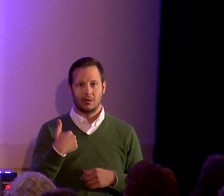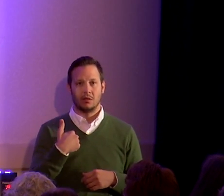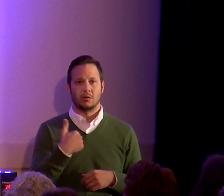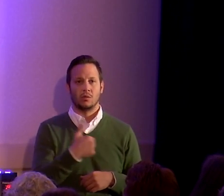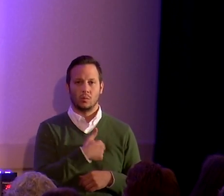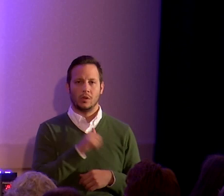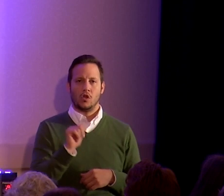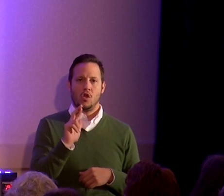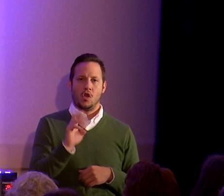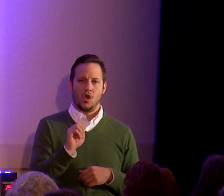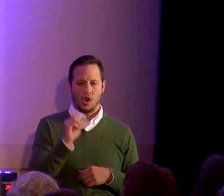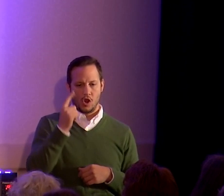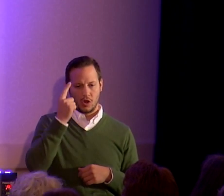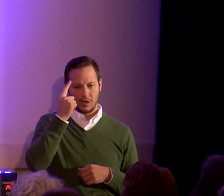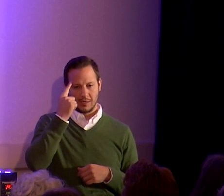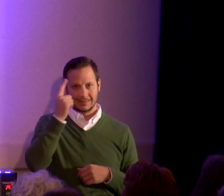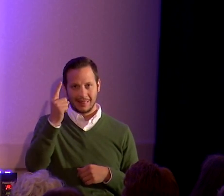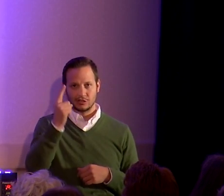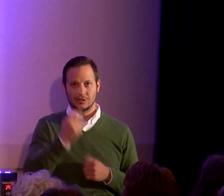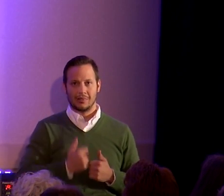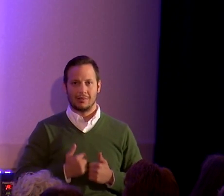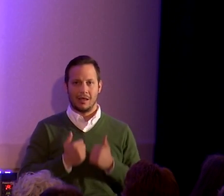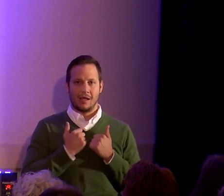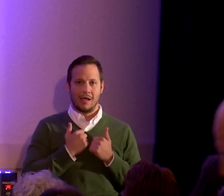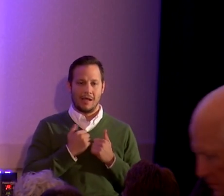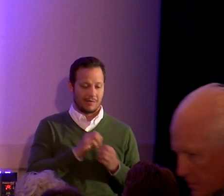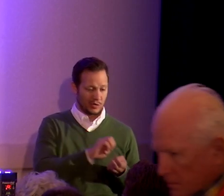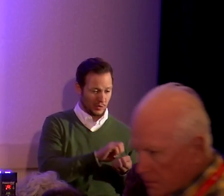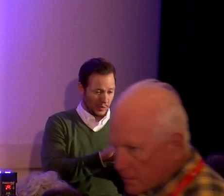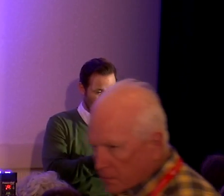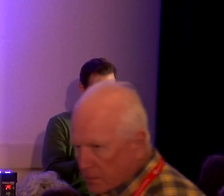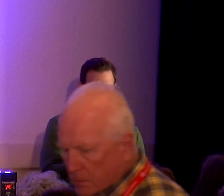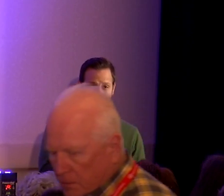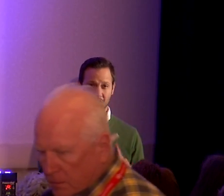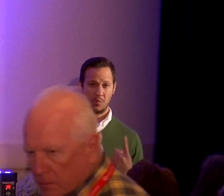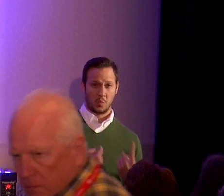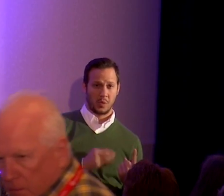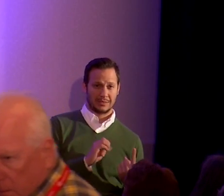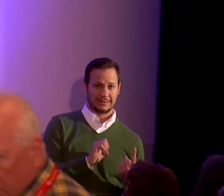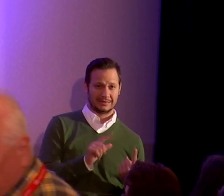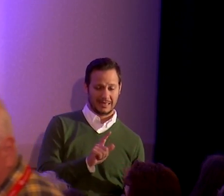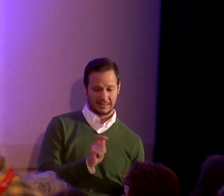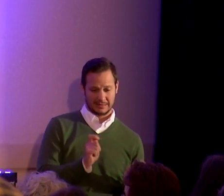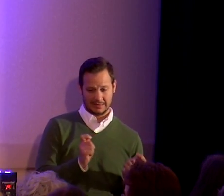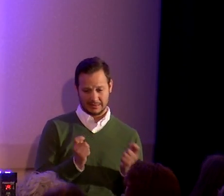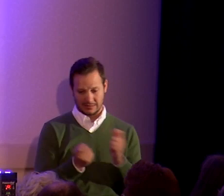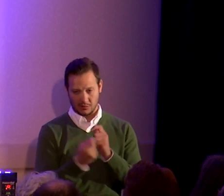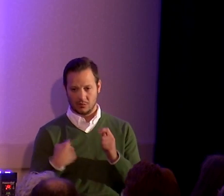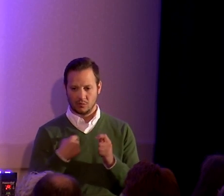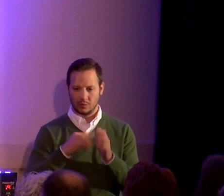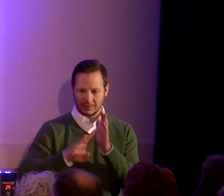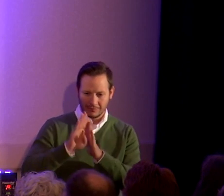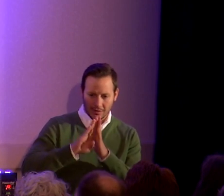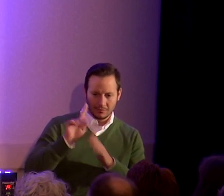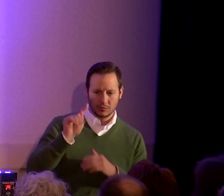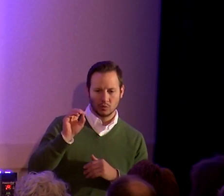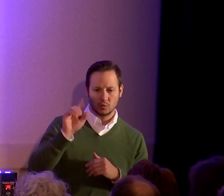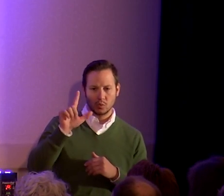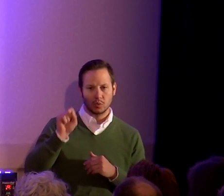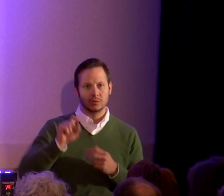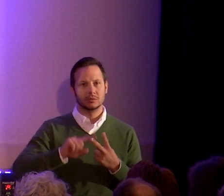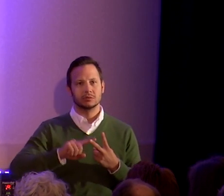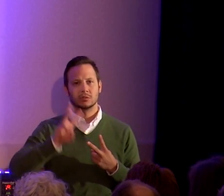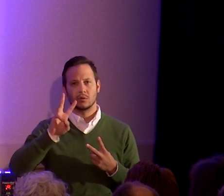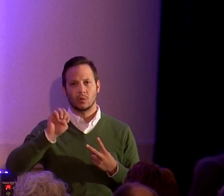intelligent life. In order for intelligent life to evolve from the very first single-celled organism, we develop tools. We develop weapons. We then